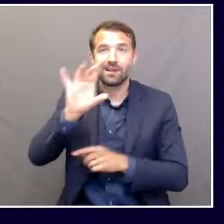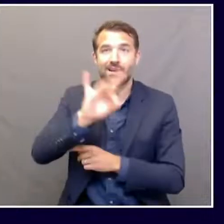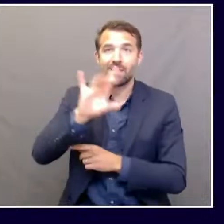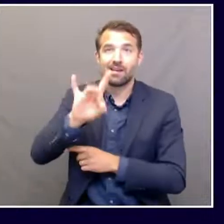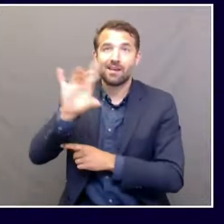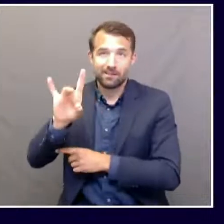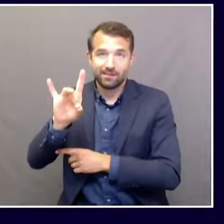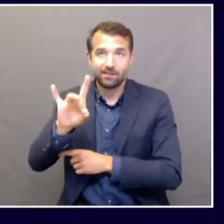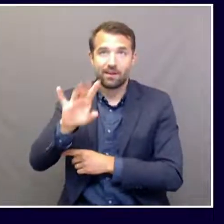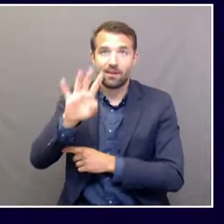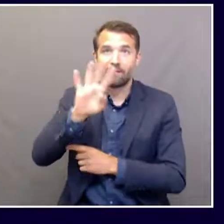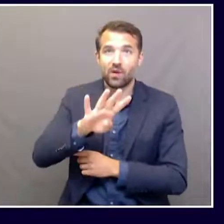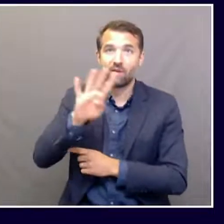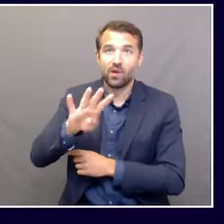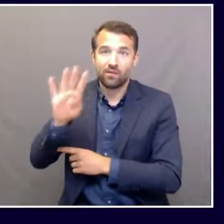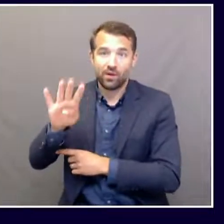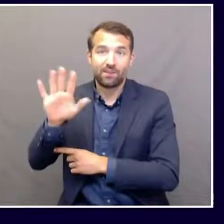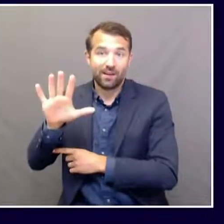888-445-4111.